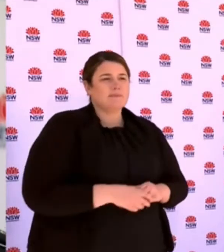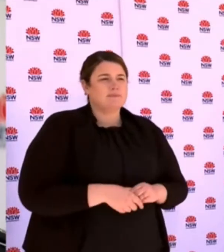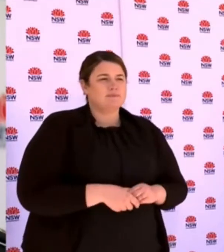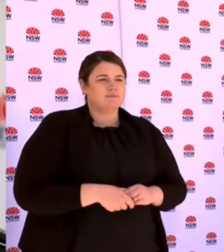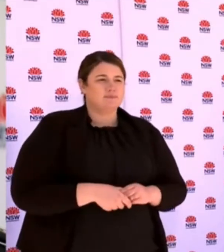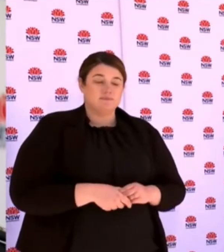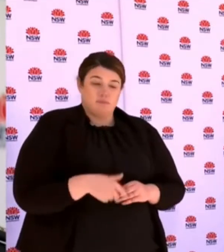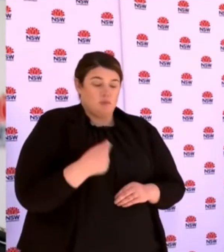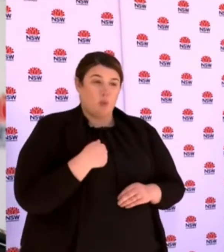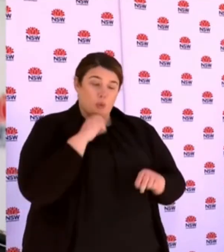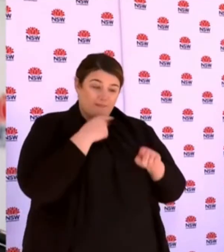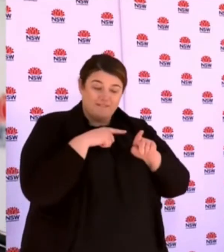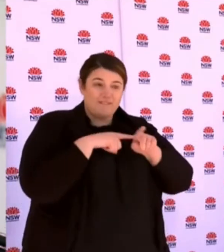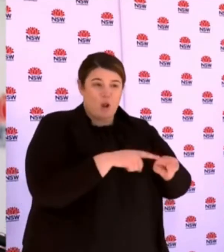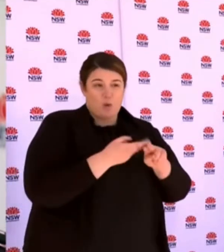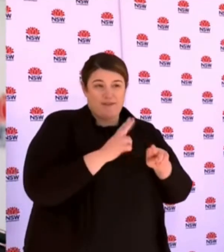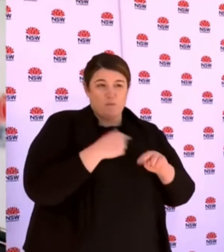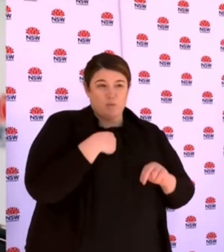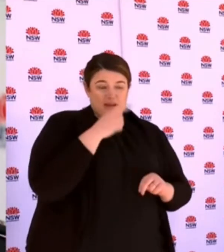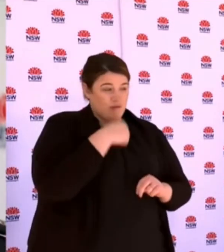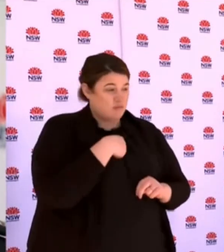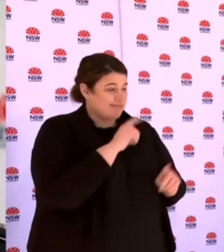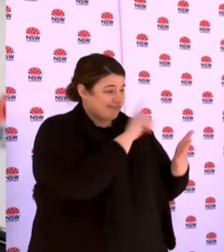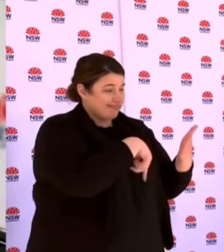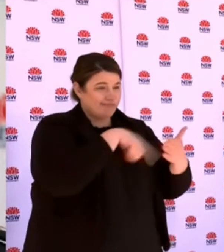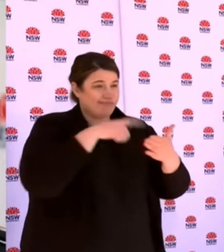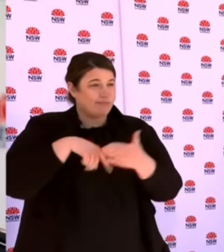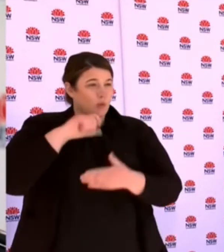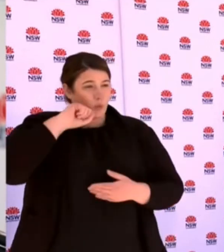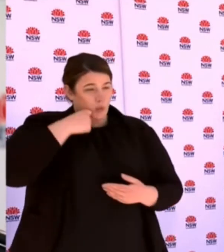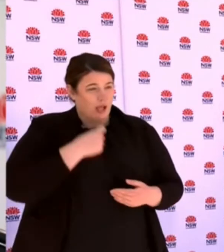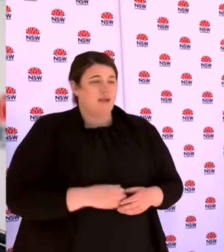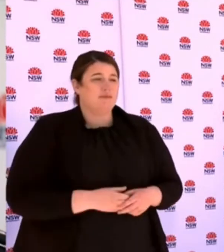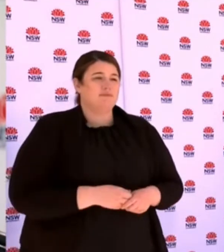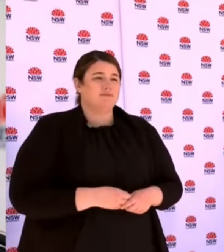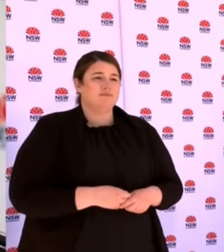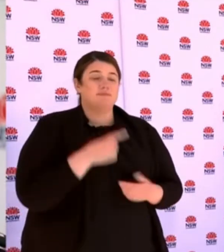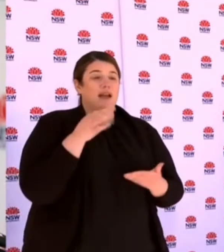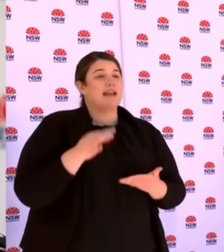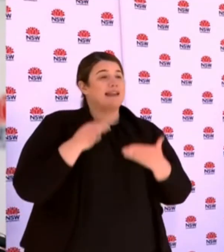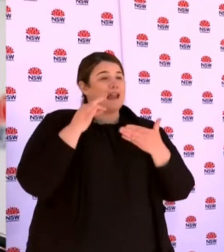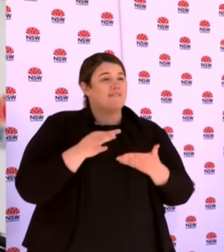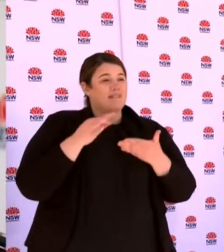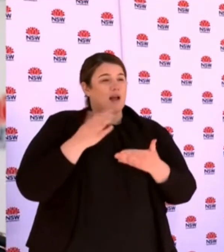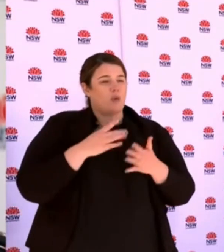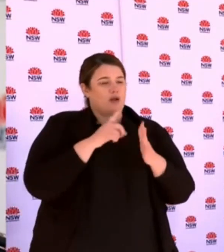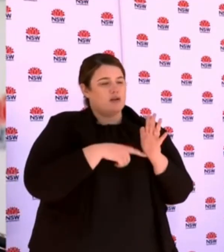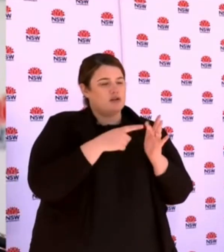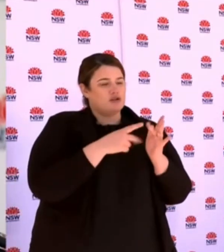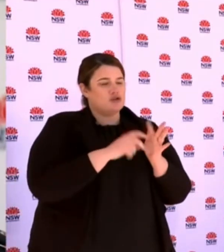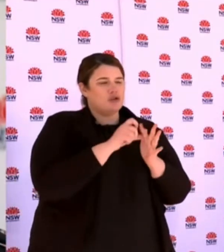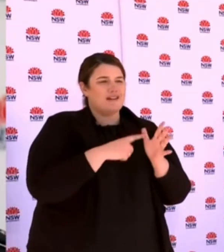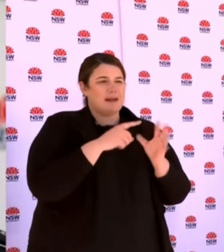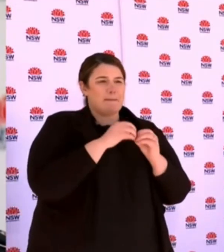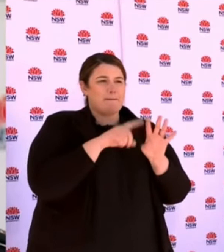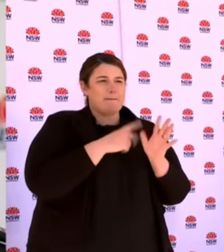and we've always said we will take action on that where we can. One particular item of interest is a cafe down at